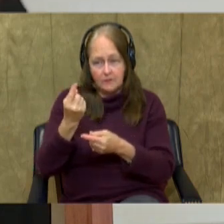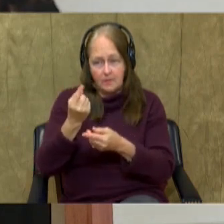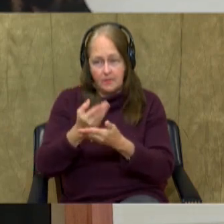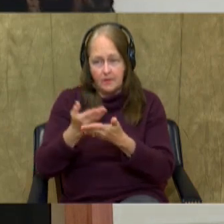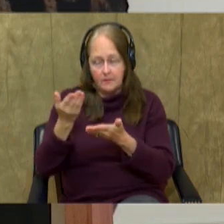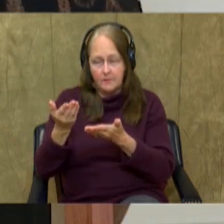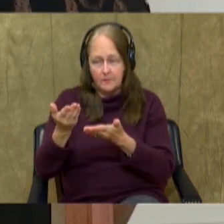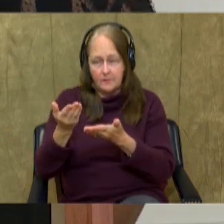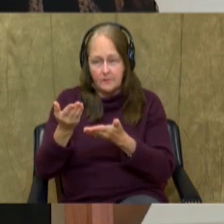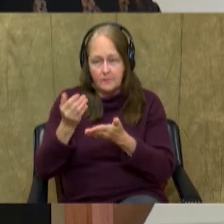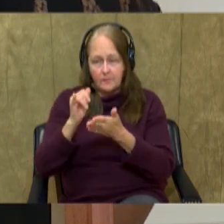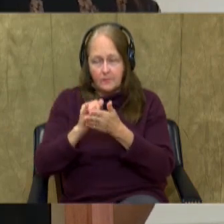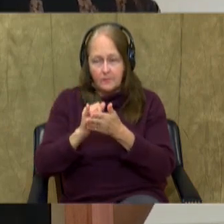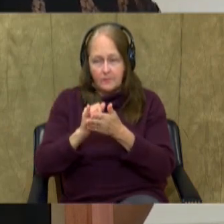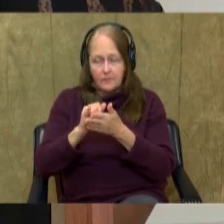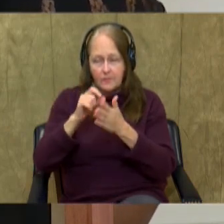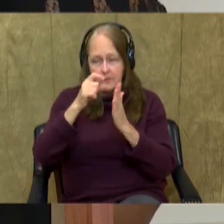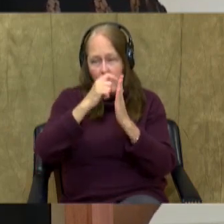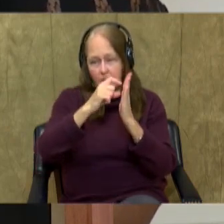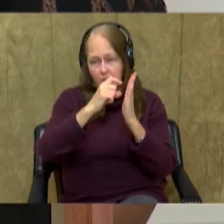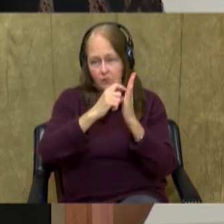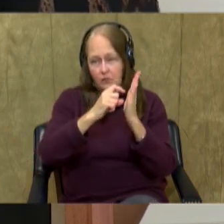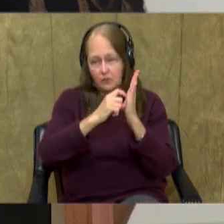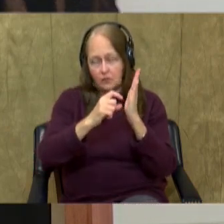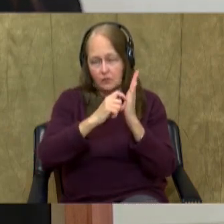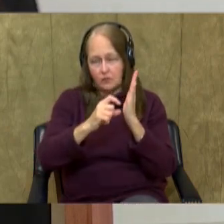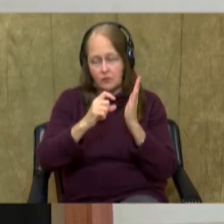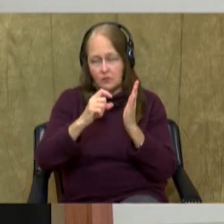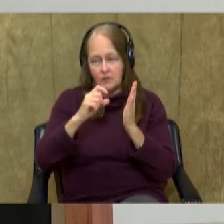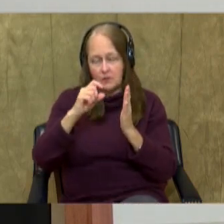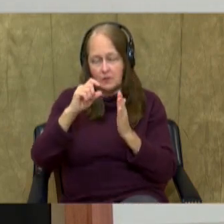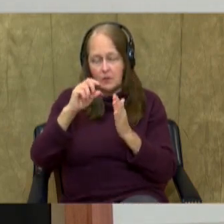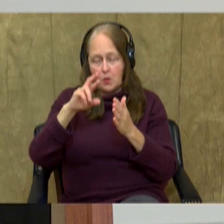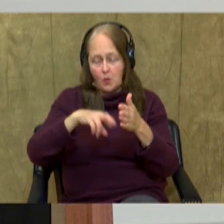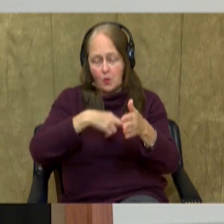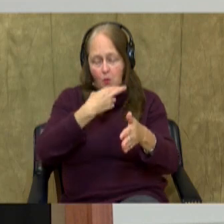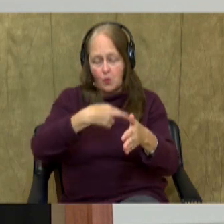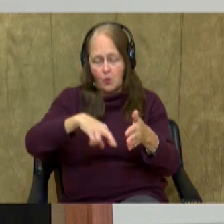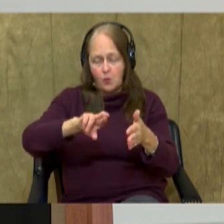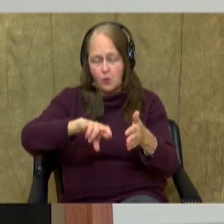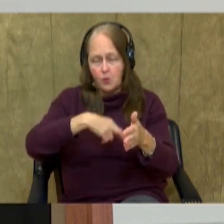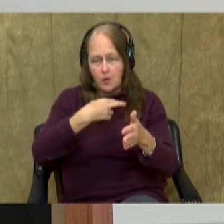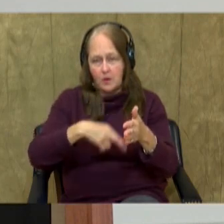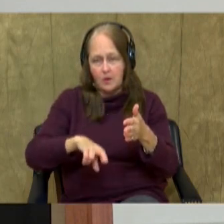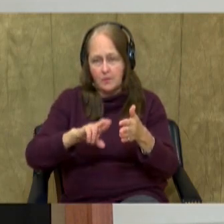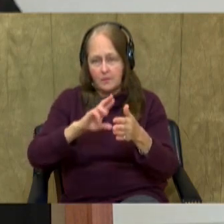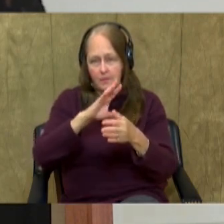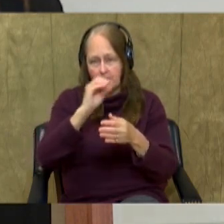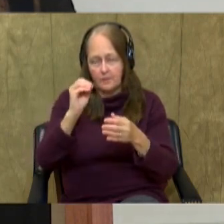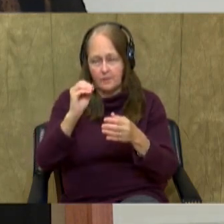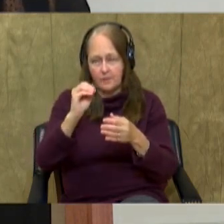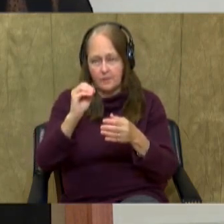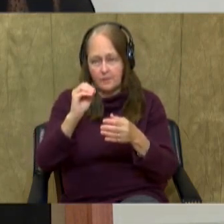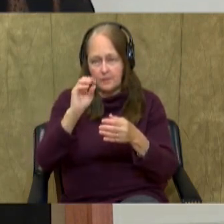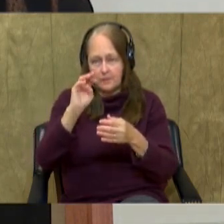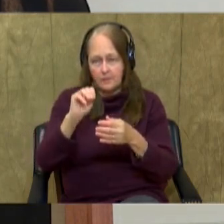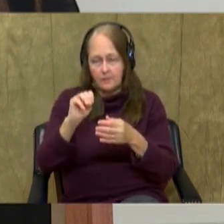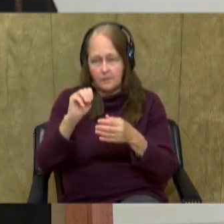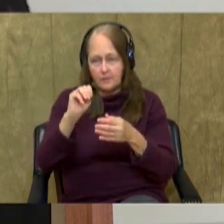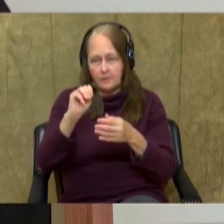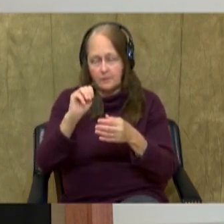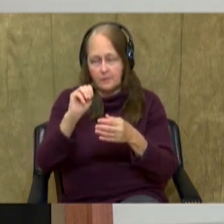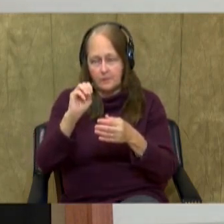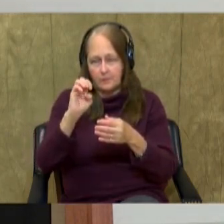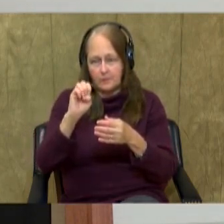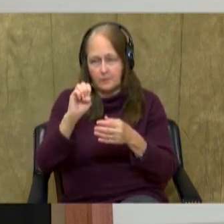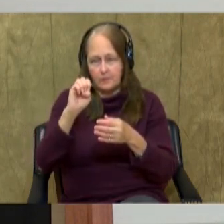She stated that the verses of hip hop have rhyme schemes, rhythms, as well as meters. Well,